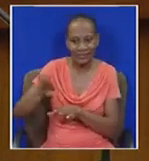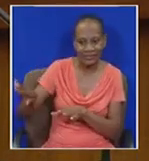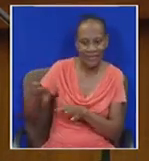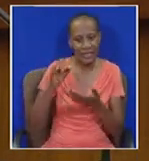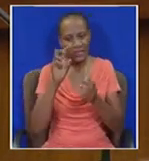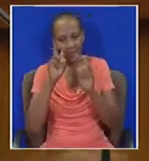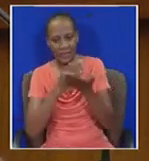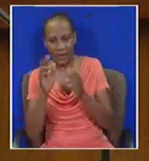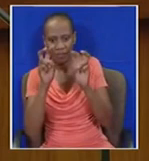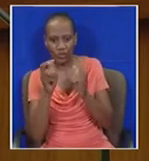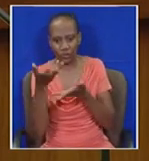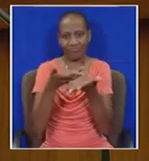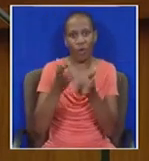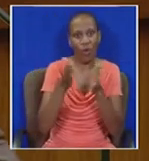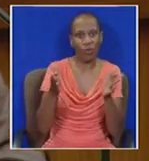discussed.